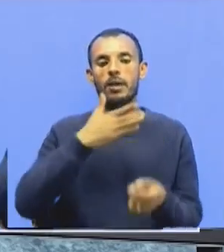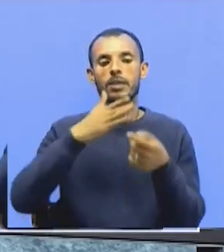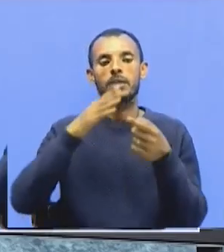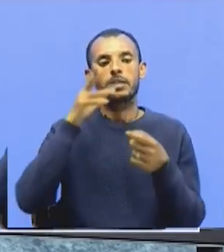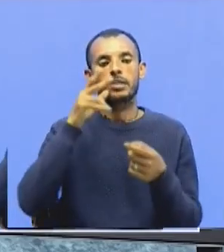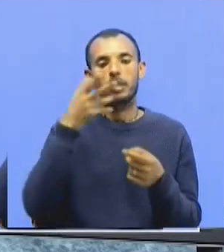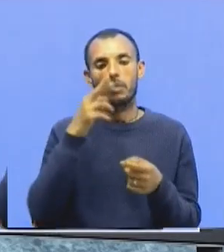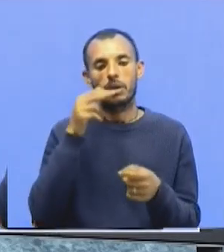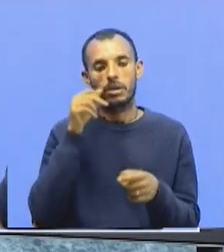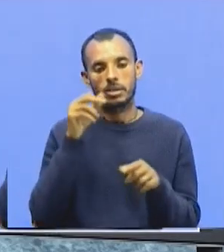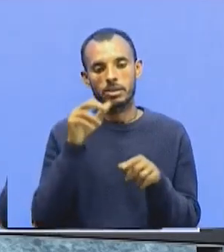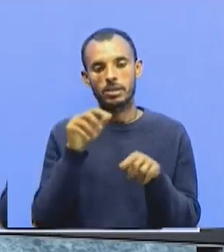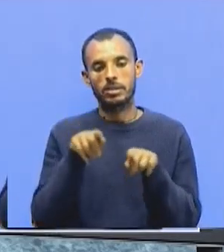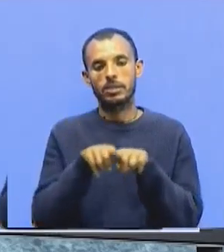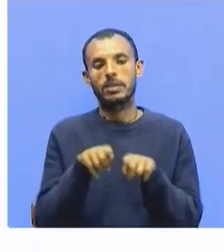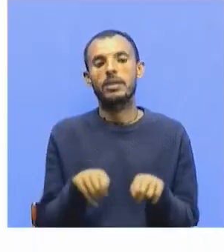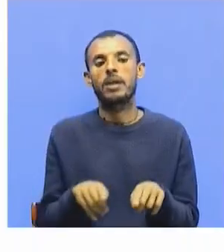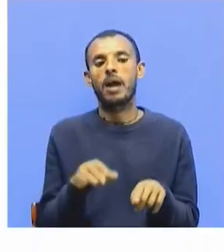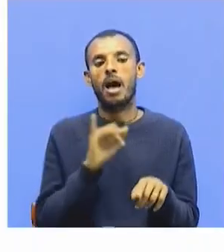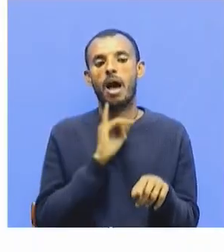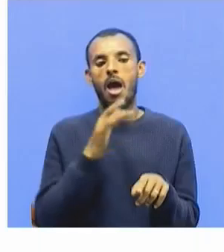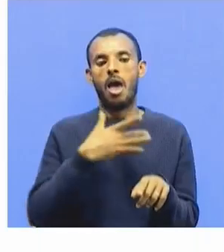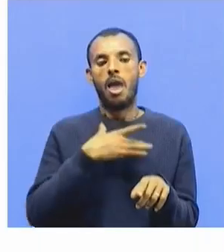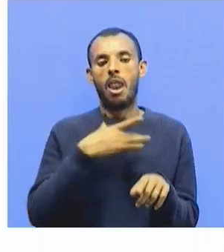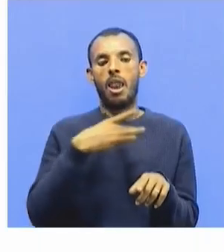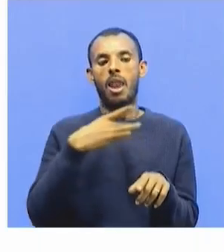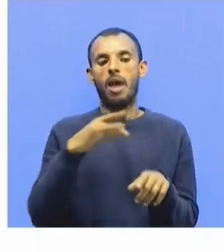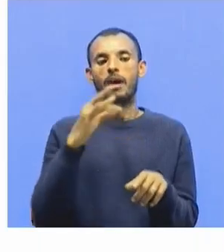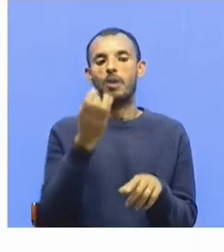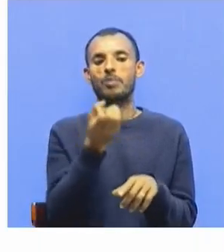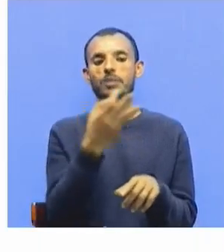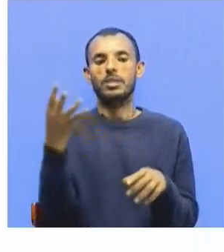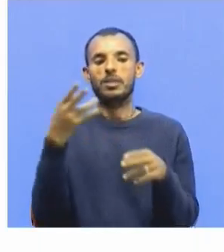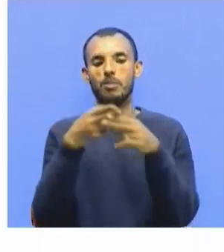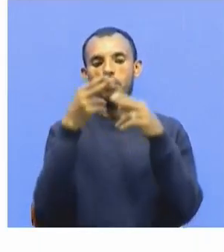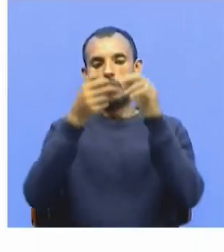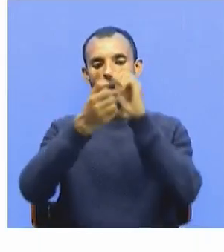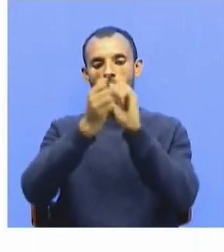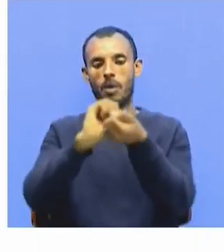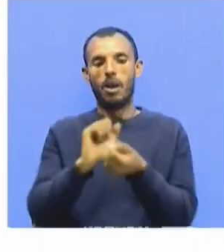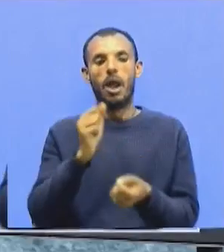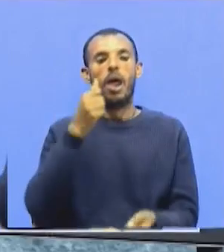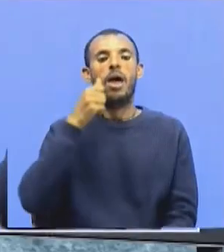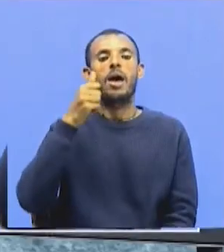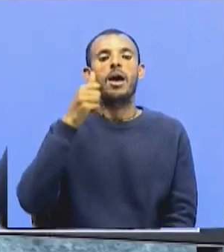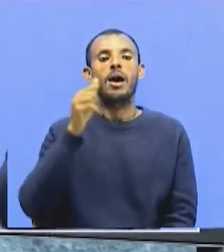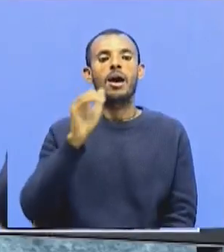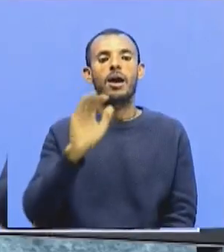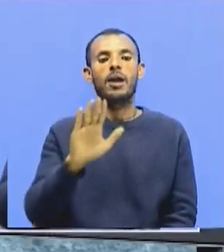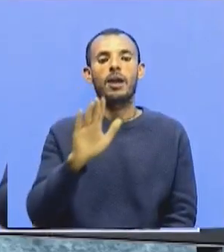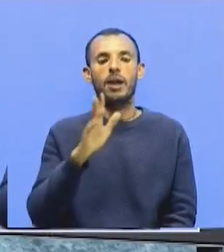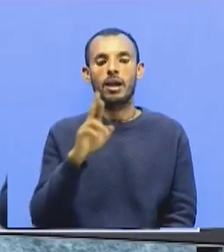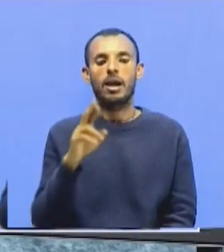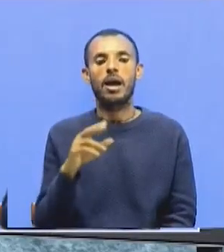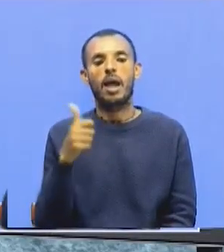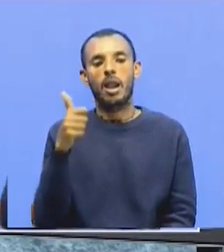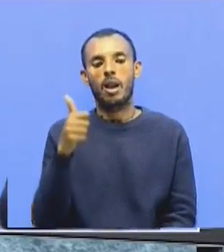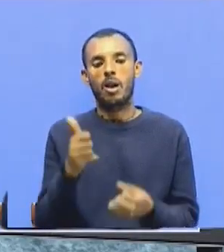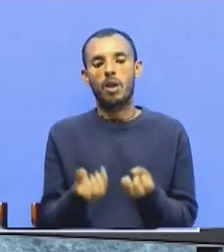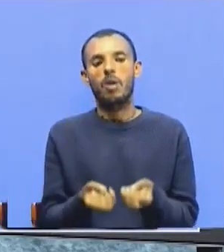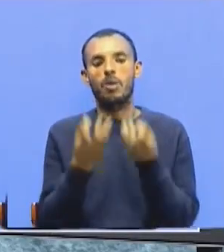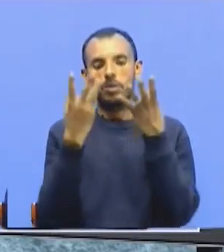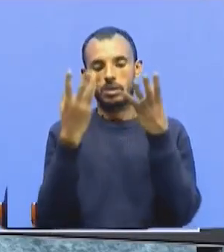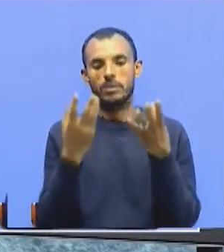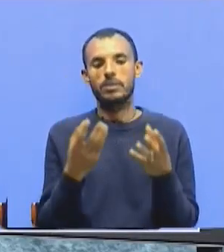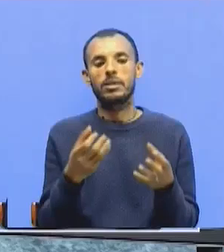sister. I like, here is object pronoun, her, a lot. Lisa is my sister.